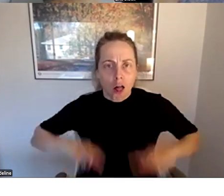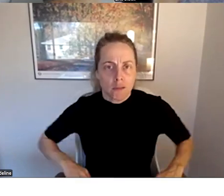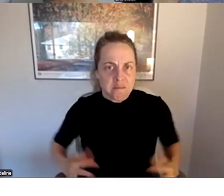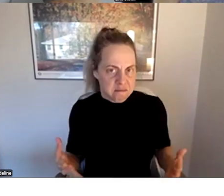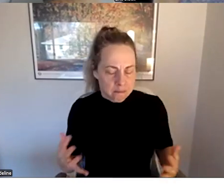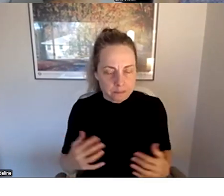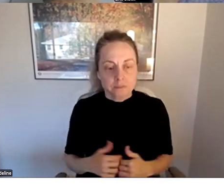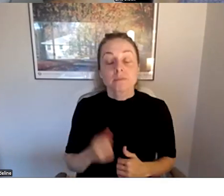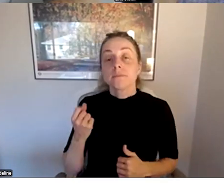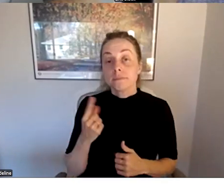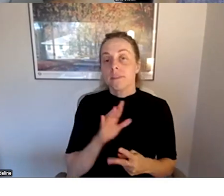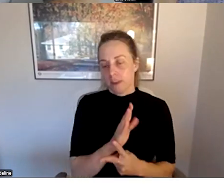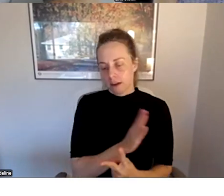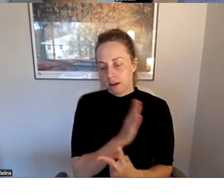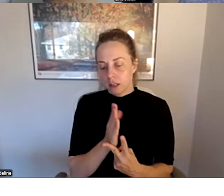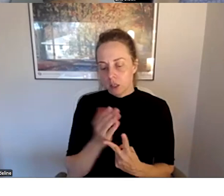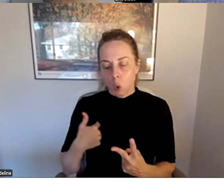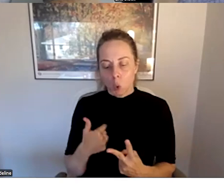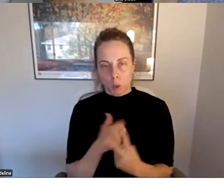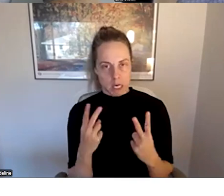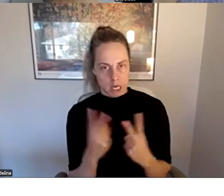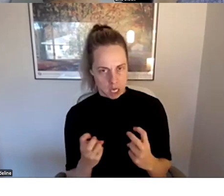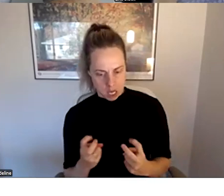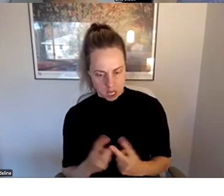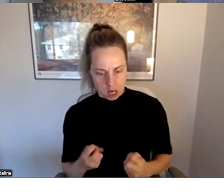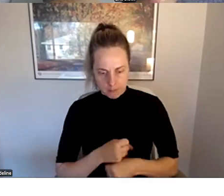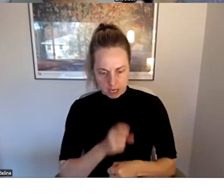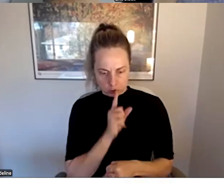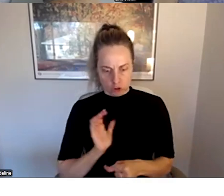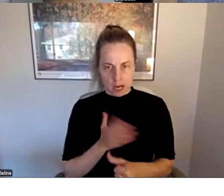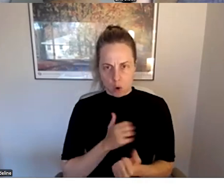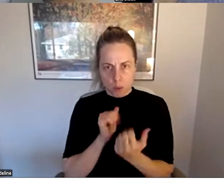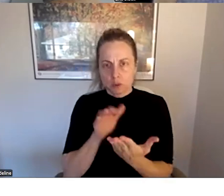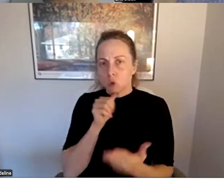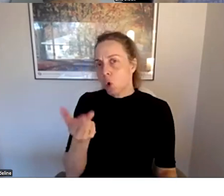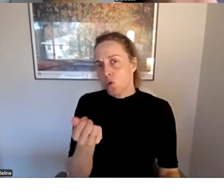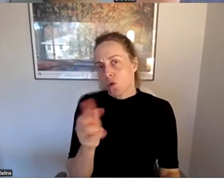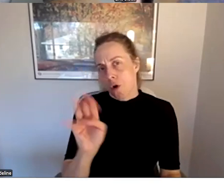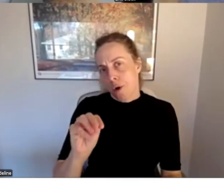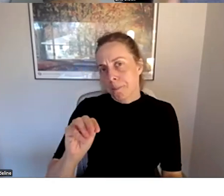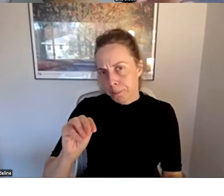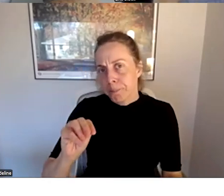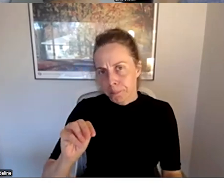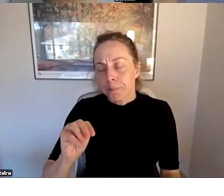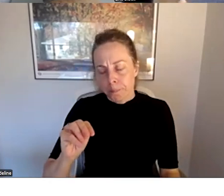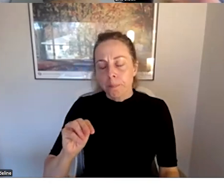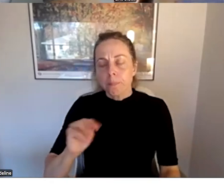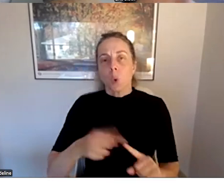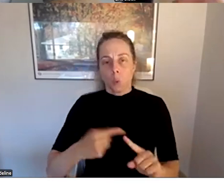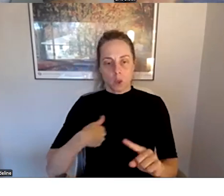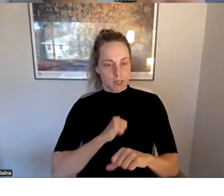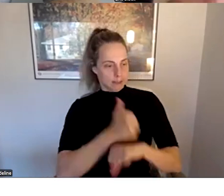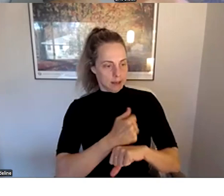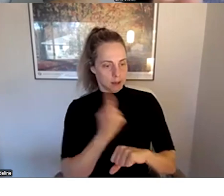practices to make sure that they don't harm others, right? So when we're putting things in place, we're asking the questions, how